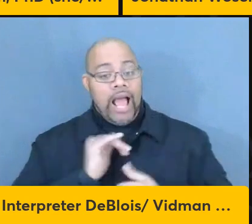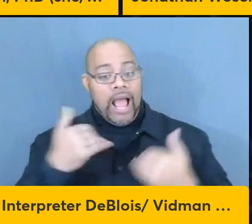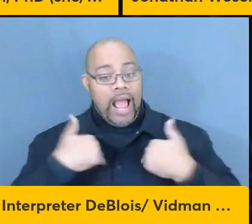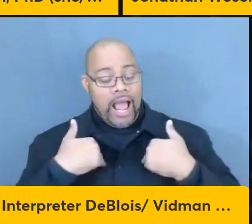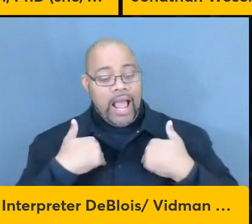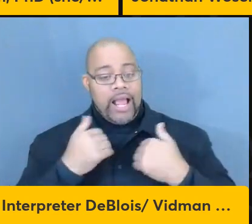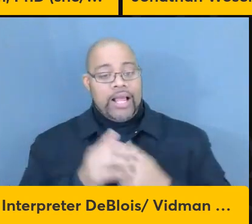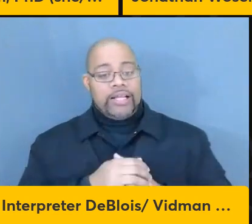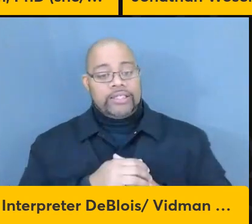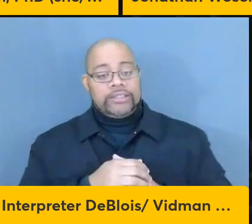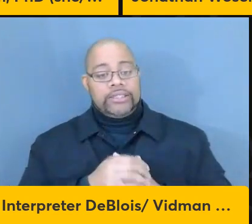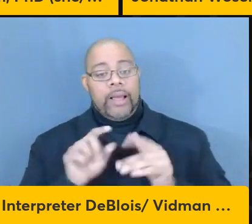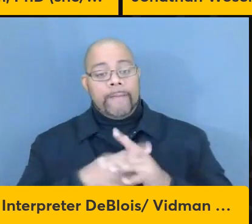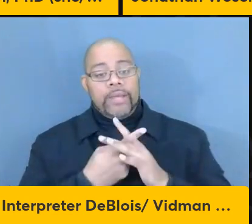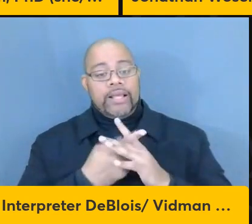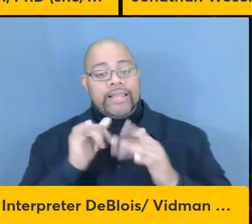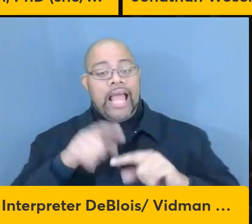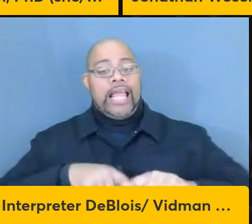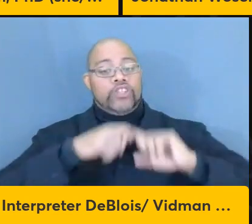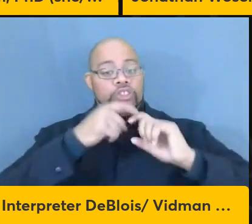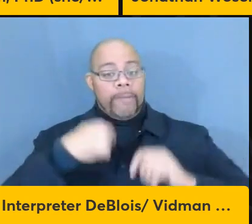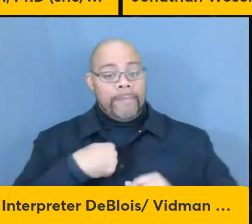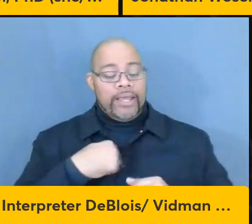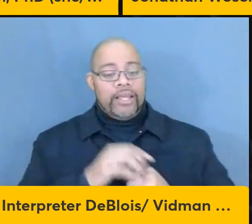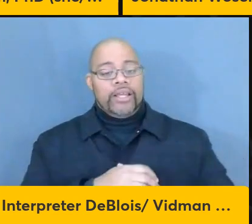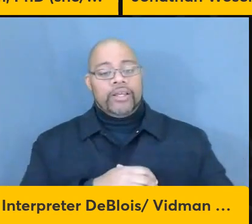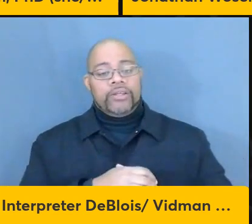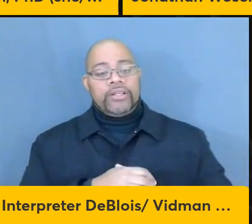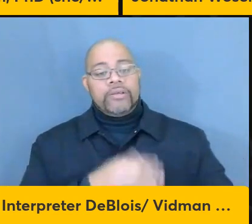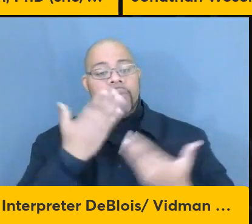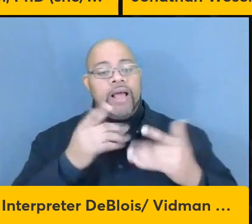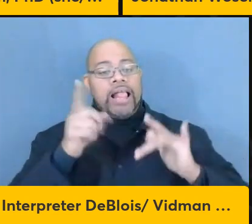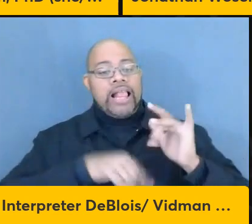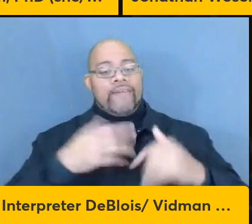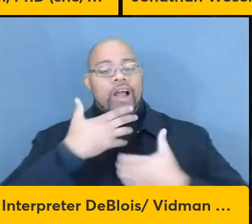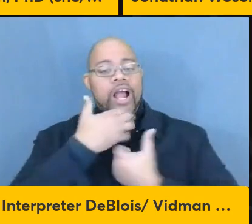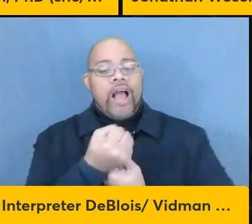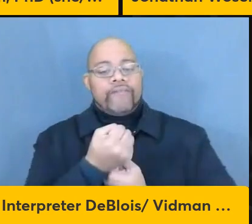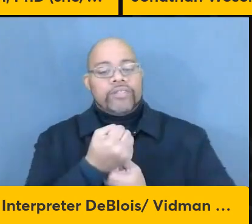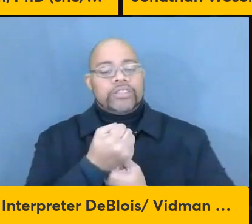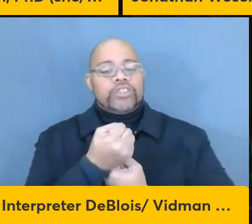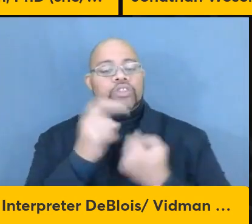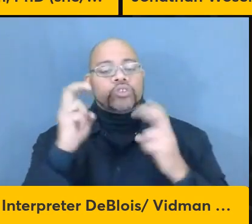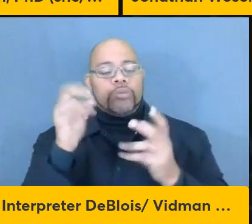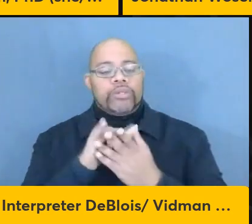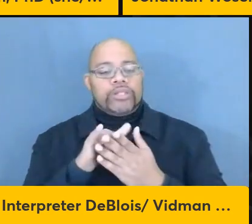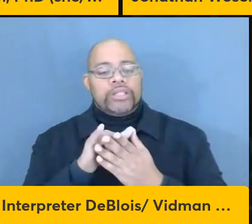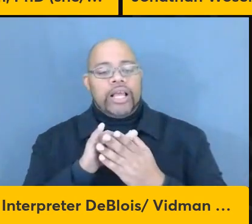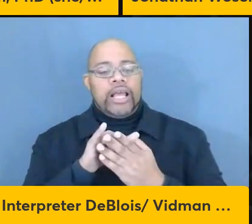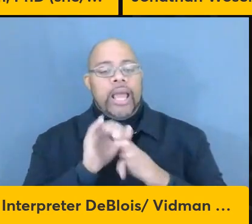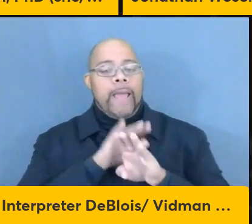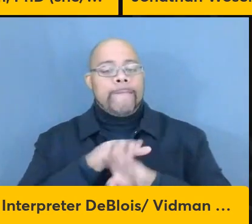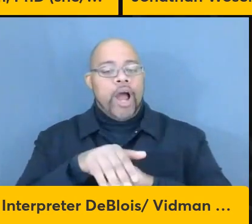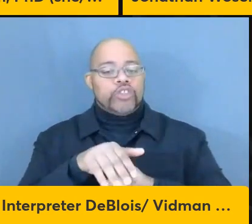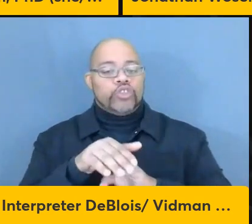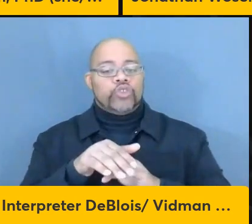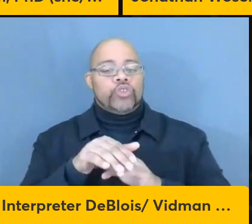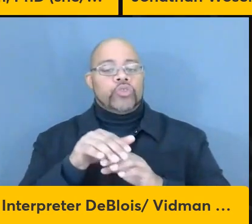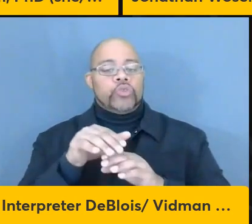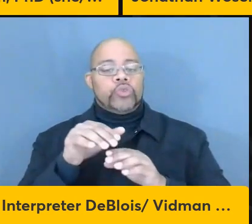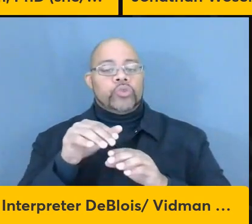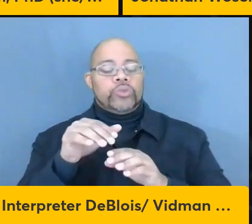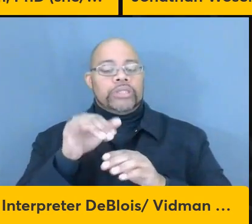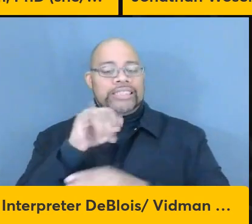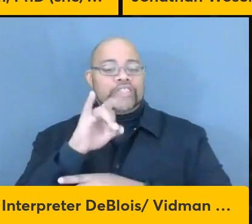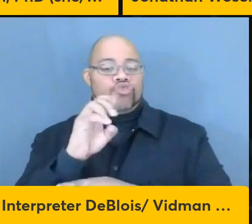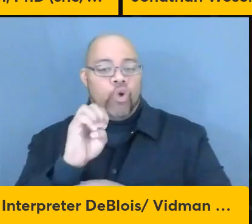of the beginning hindered me is perhaps a lack of confidence in terms of the imposter syndrome is real, and that a lack of